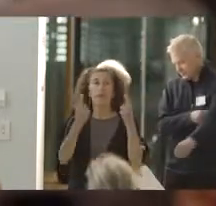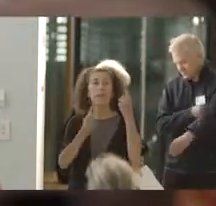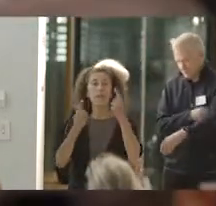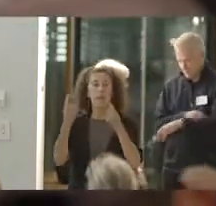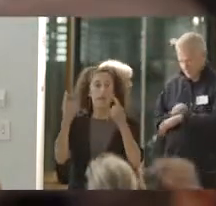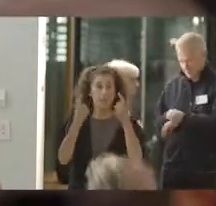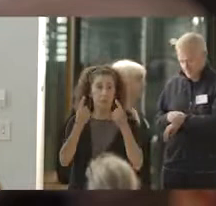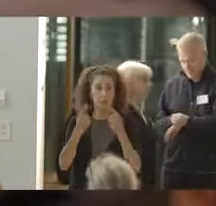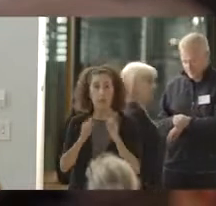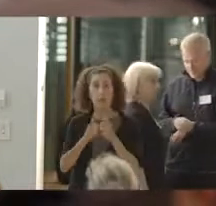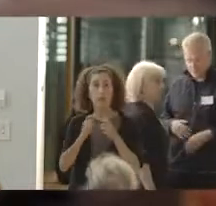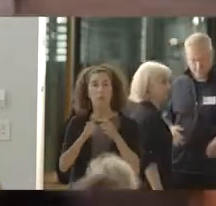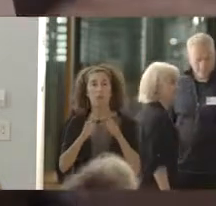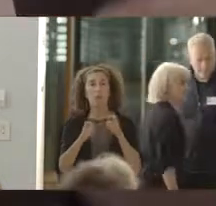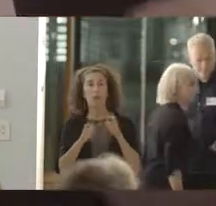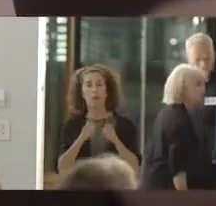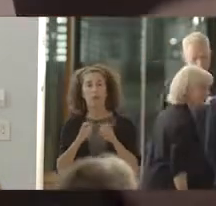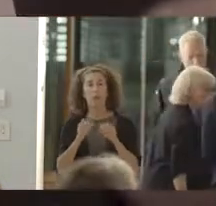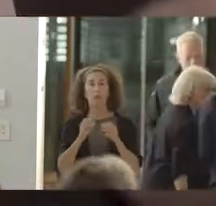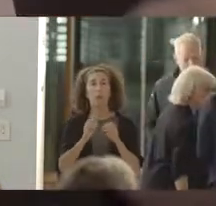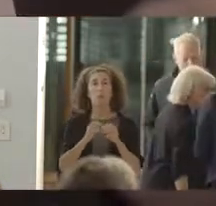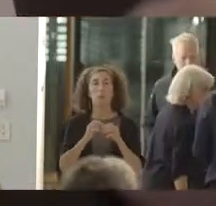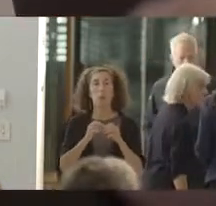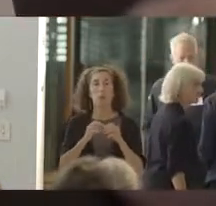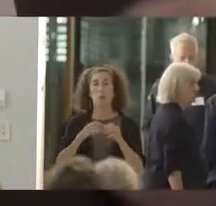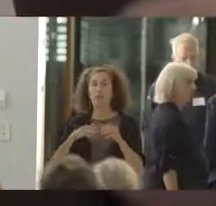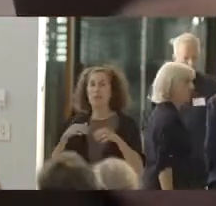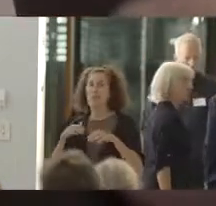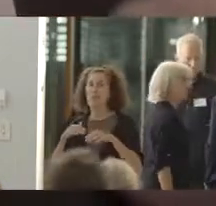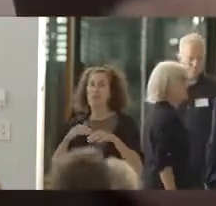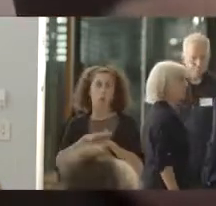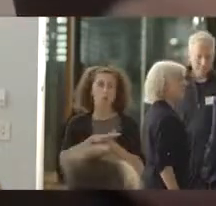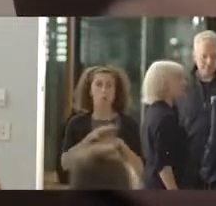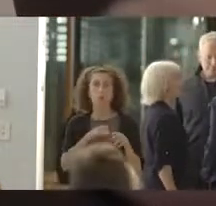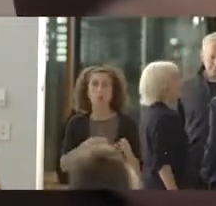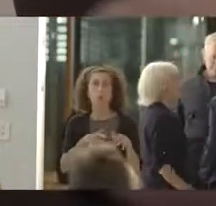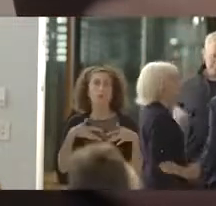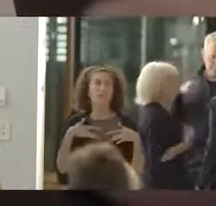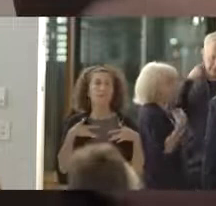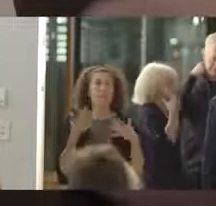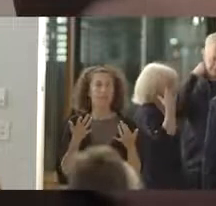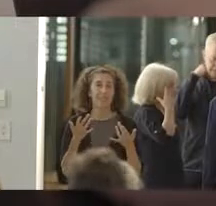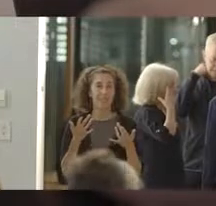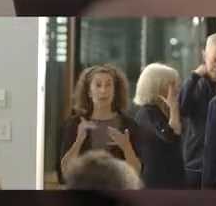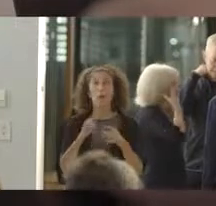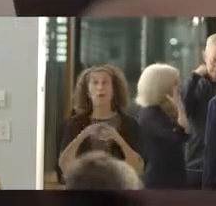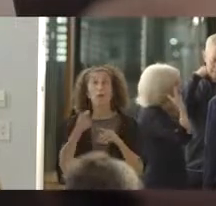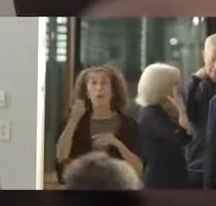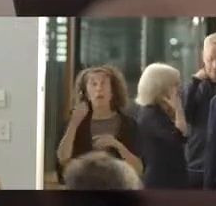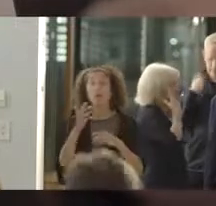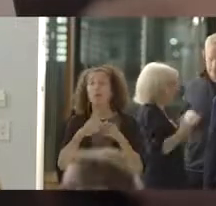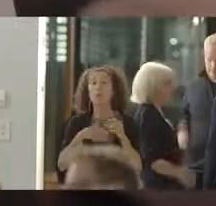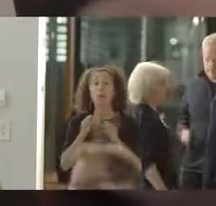events that are so extreme that all the best planning and design in the world cannot